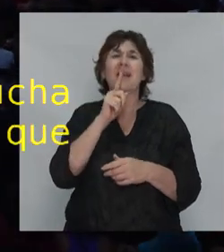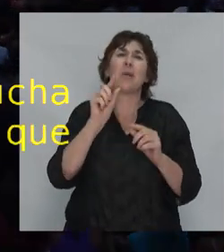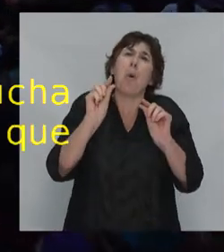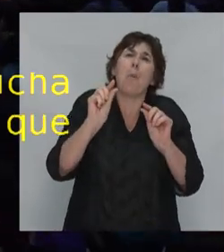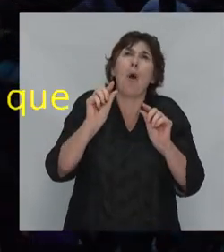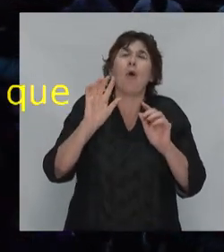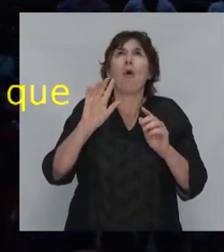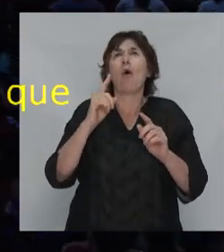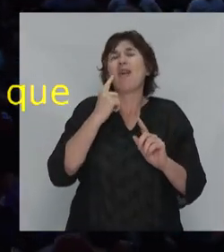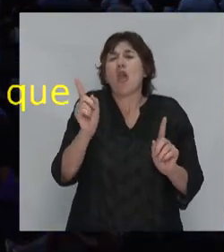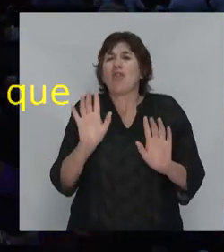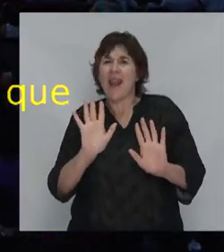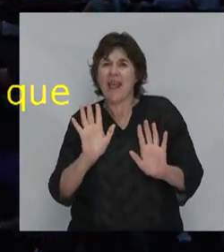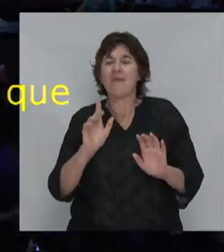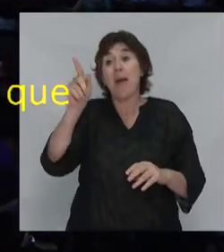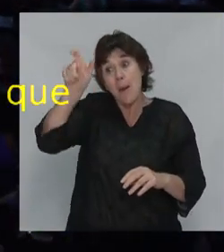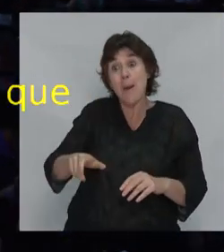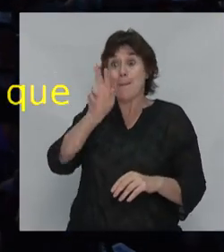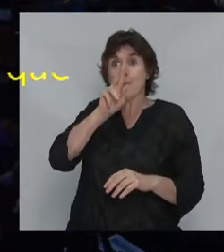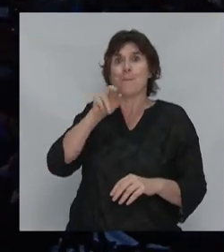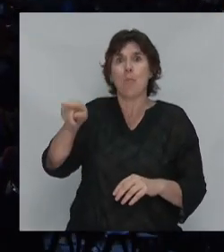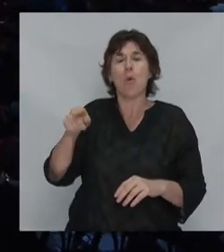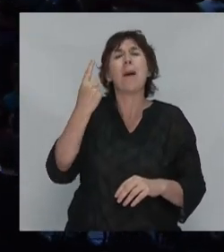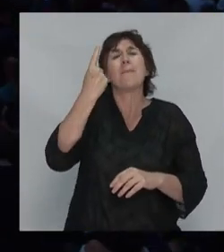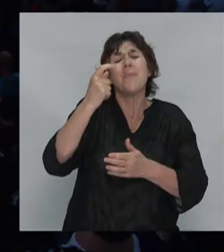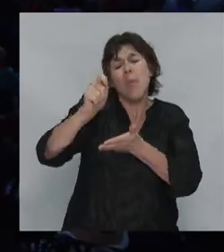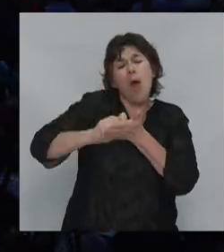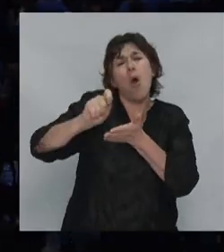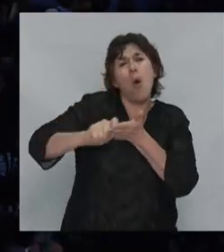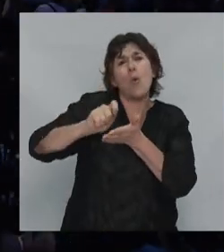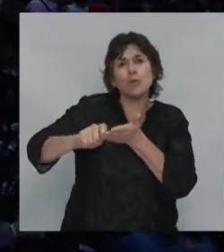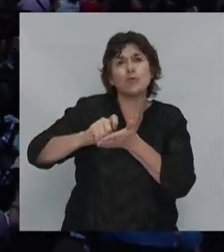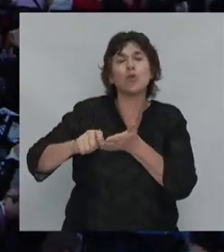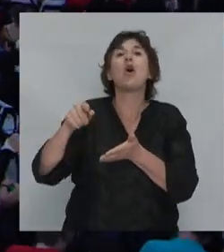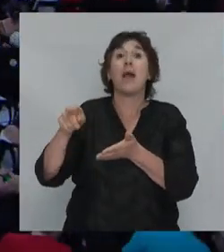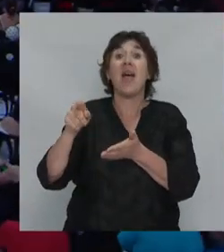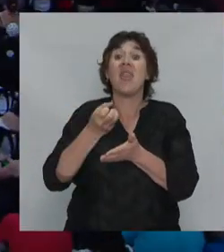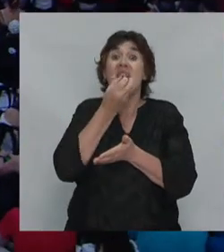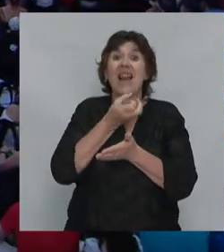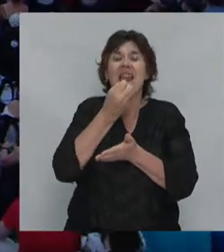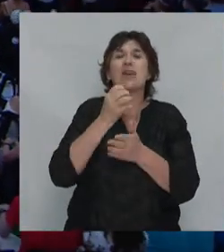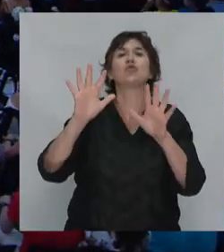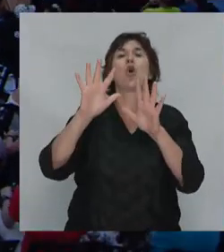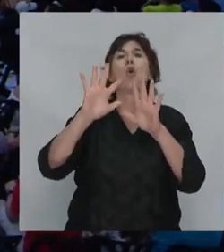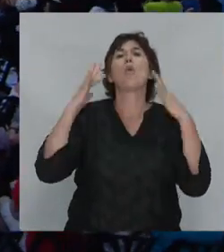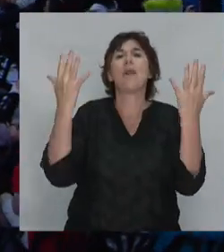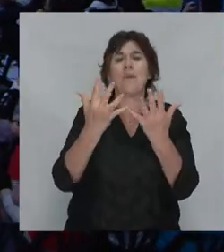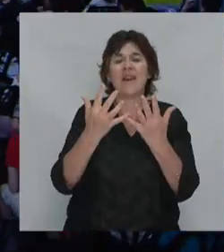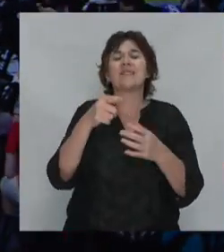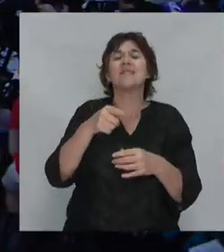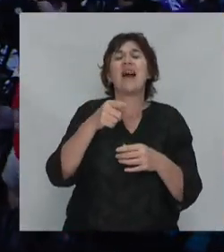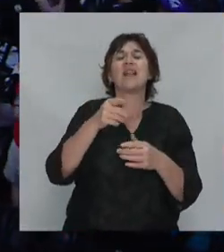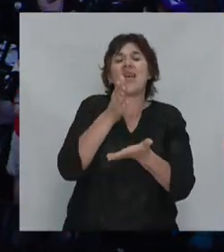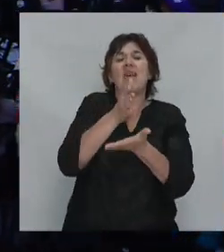the main authors of the Universal Declaration of Human Rights. And she reminded us that